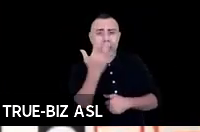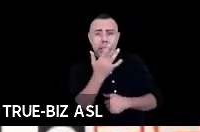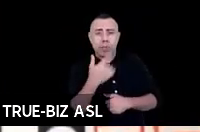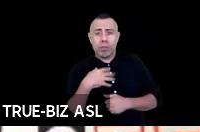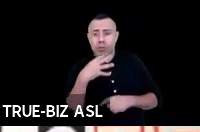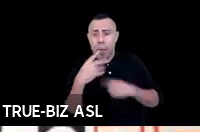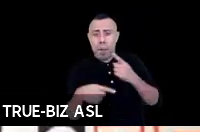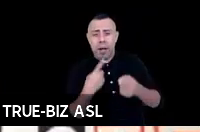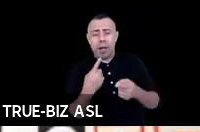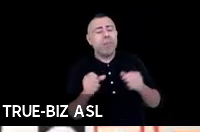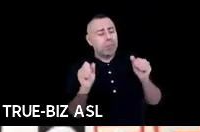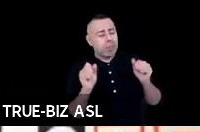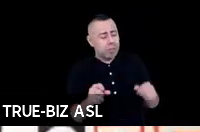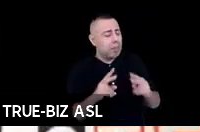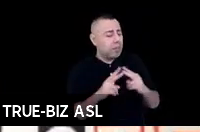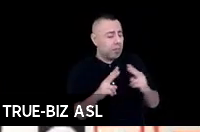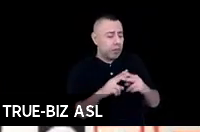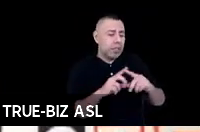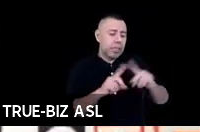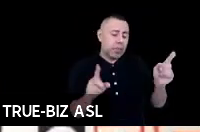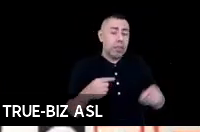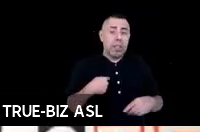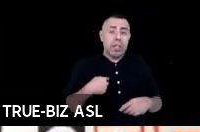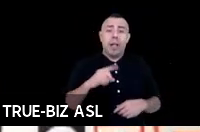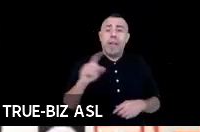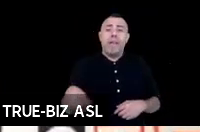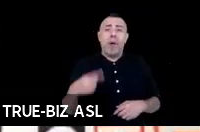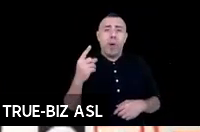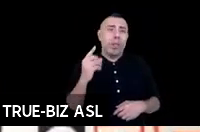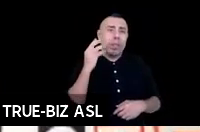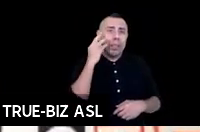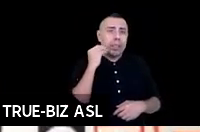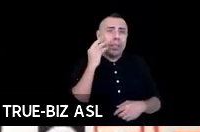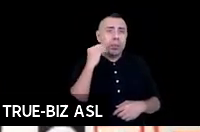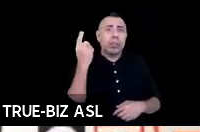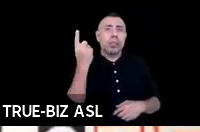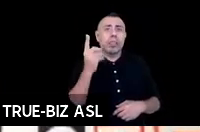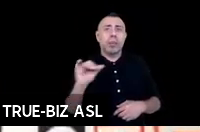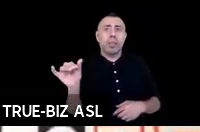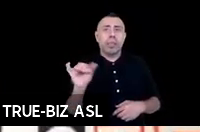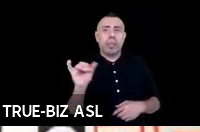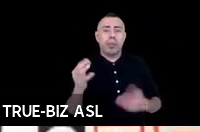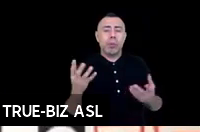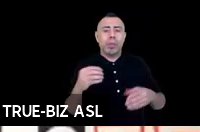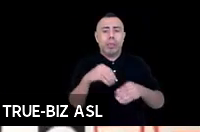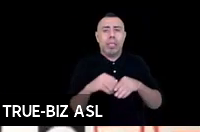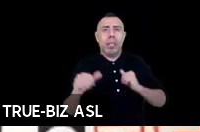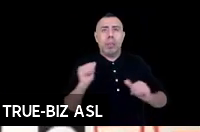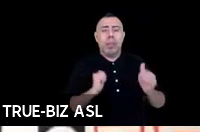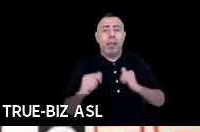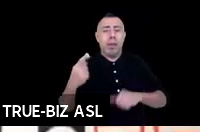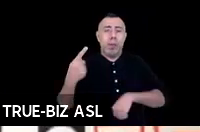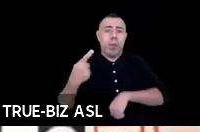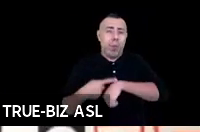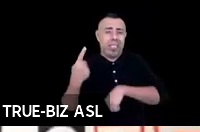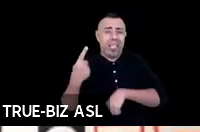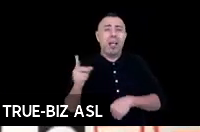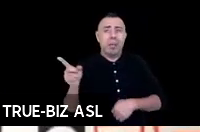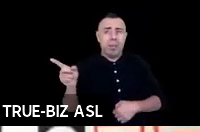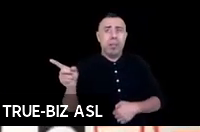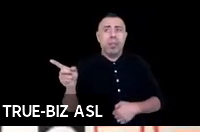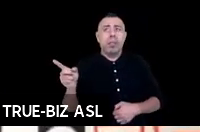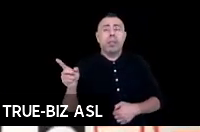thing, really. I've only had an experience similar to what's in this play once. And it was actually, it